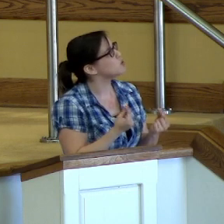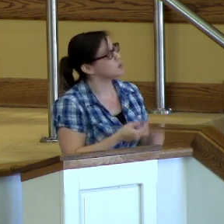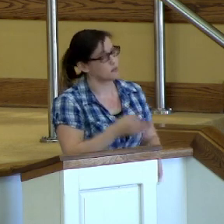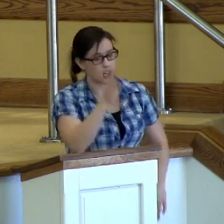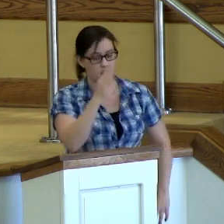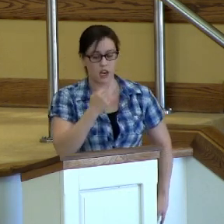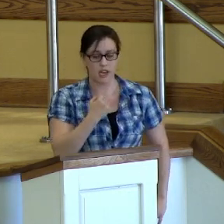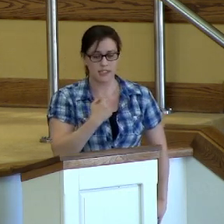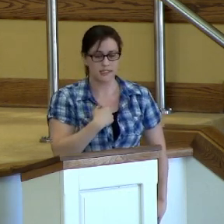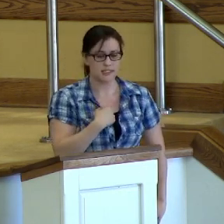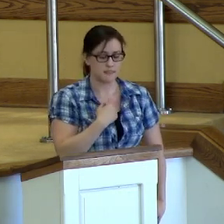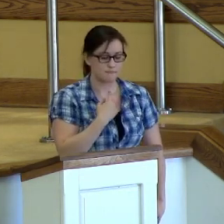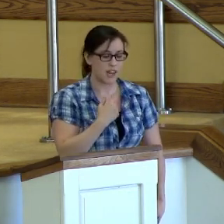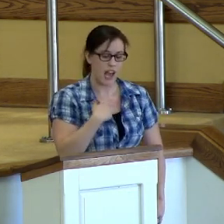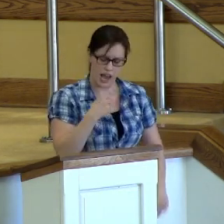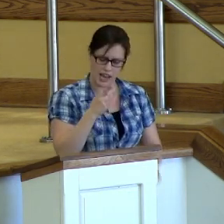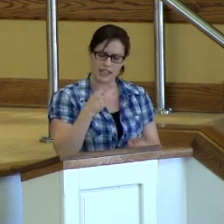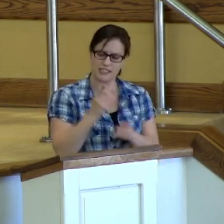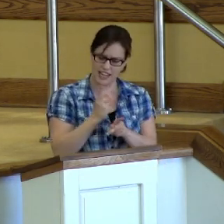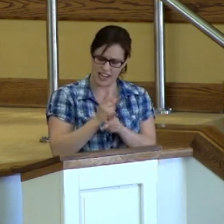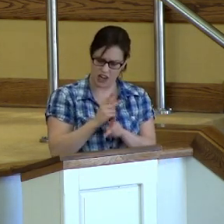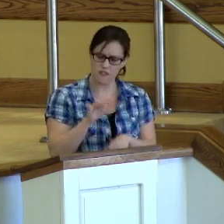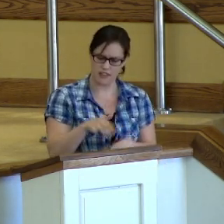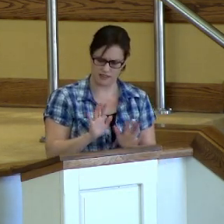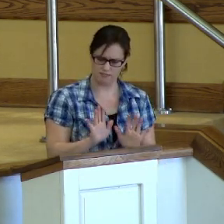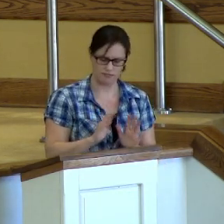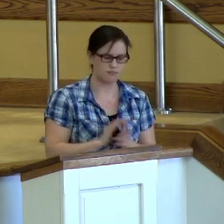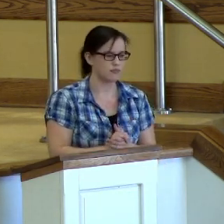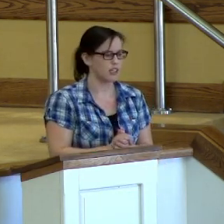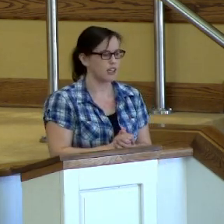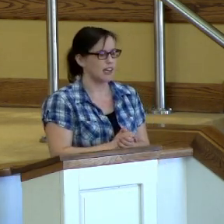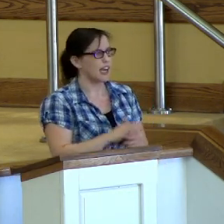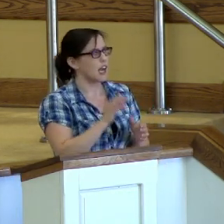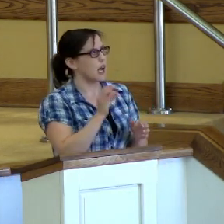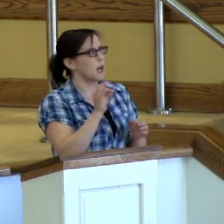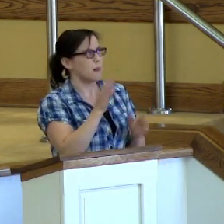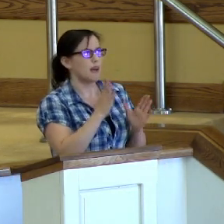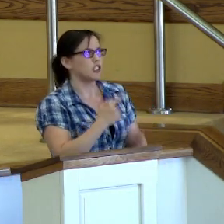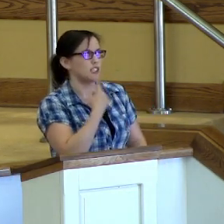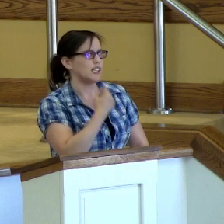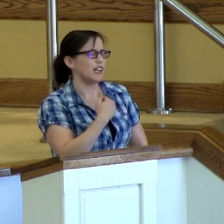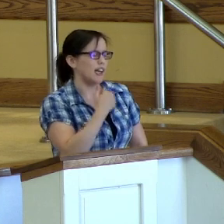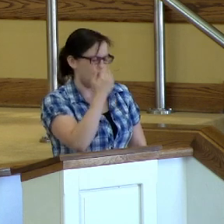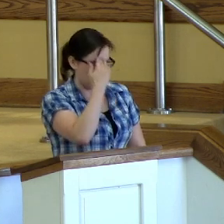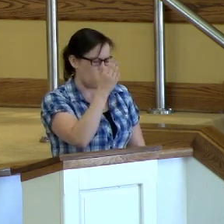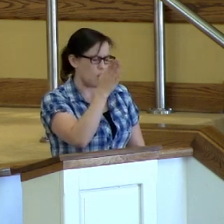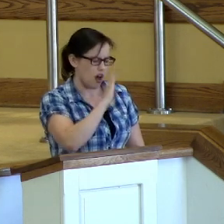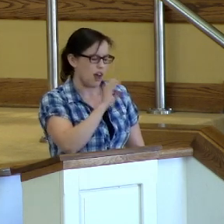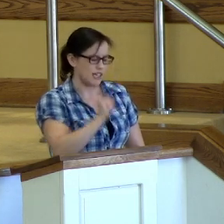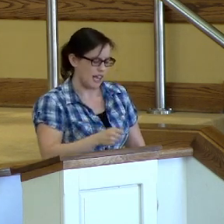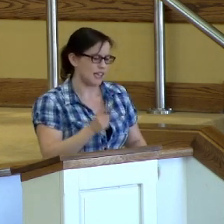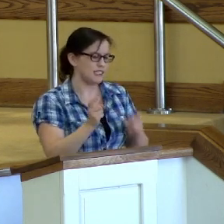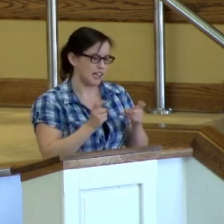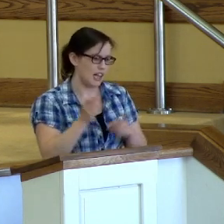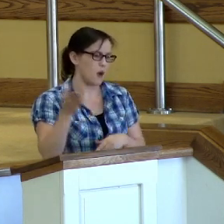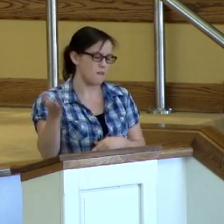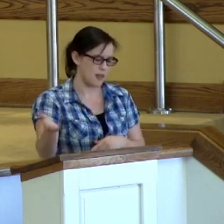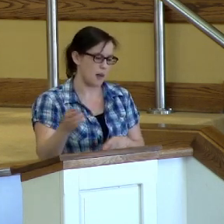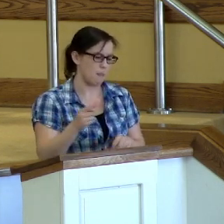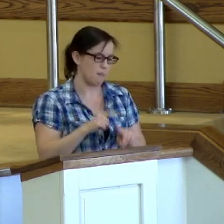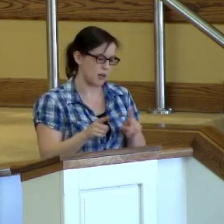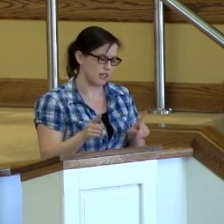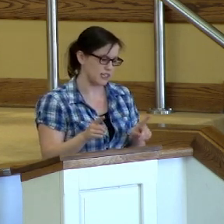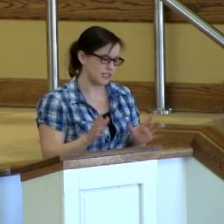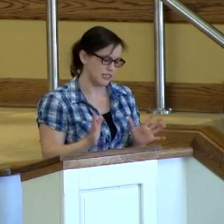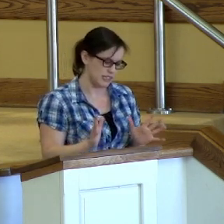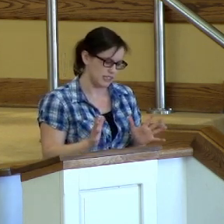let me take care of that. And he said, I know you can. I know you will. And he says, why don't you be willing to let me